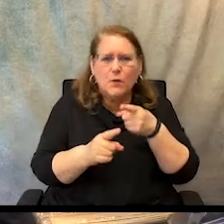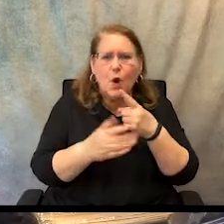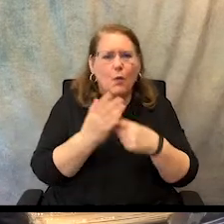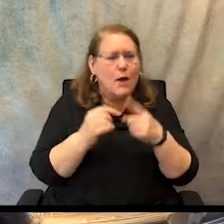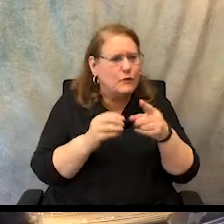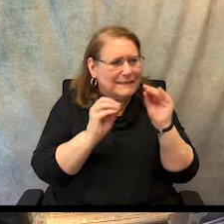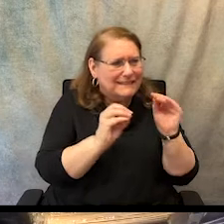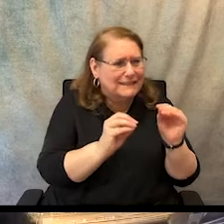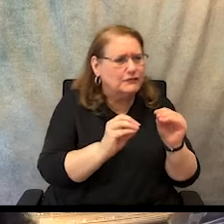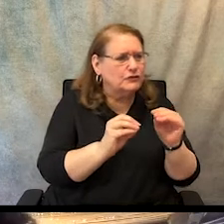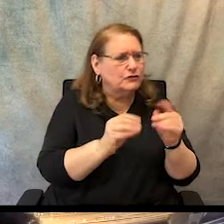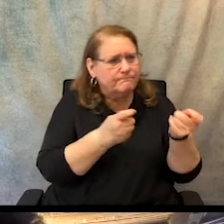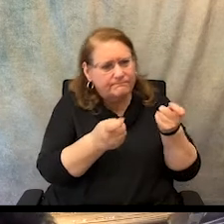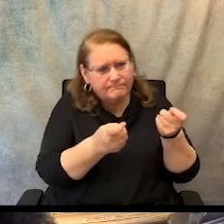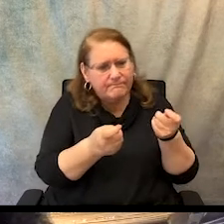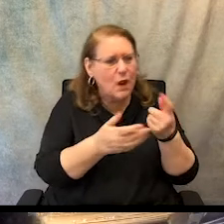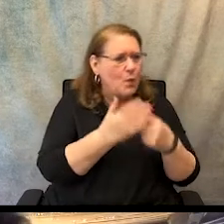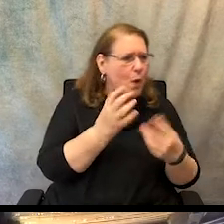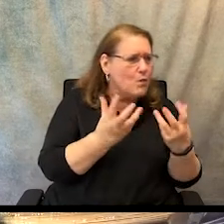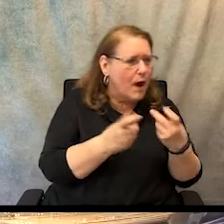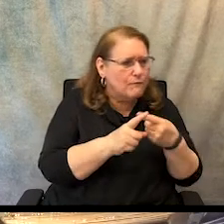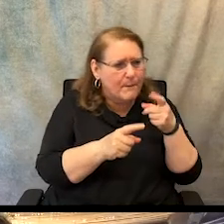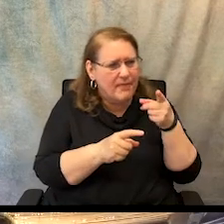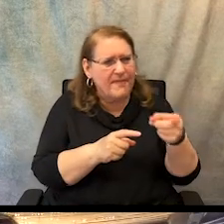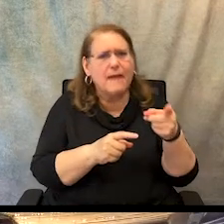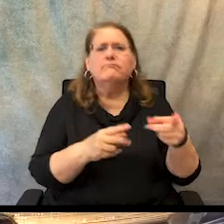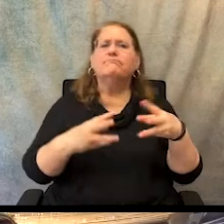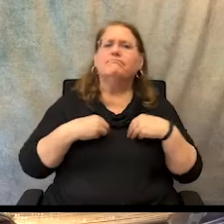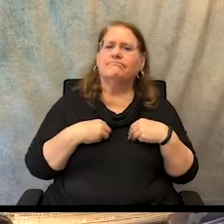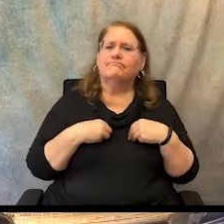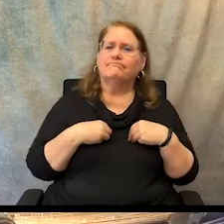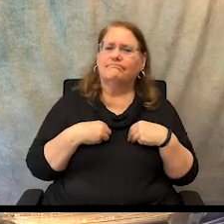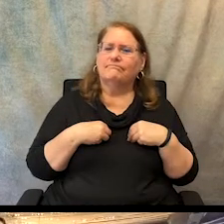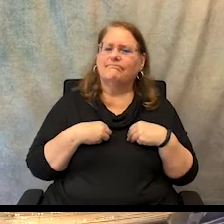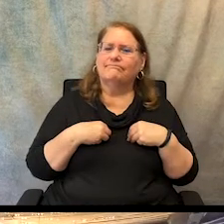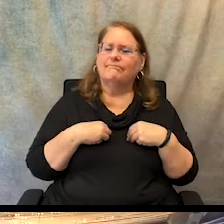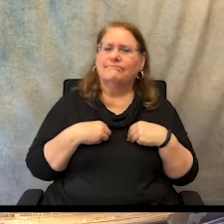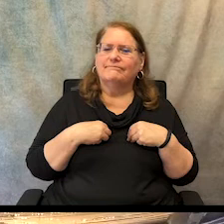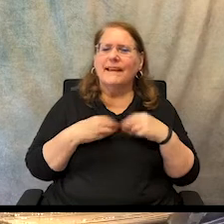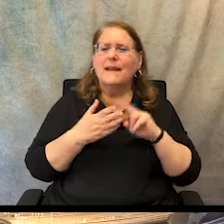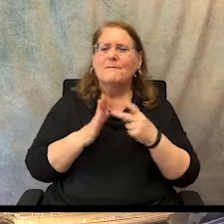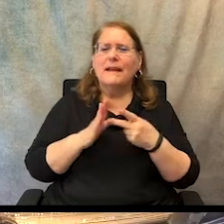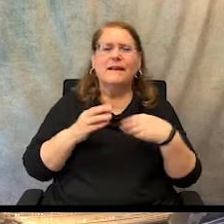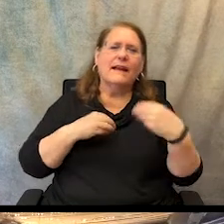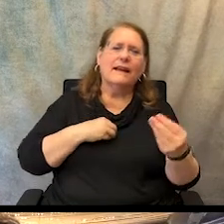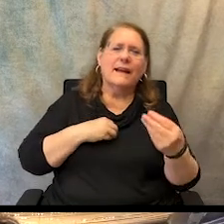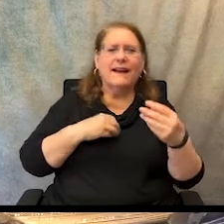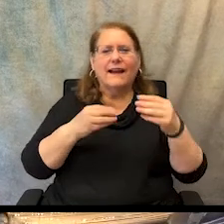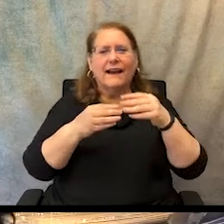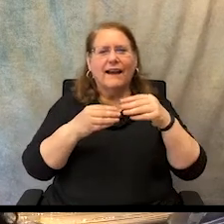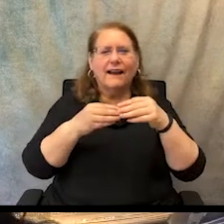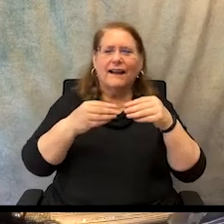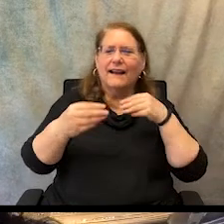what you are saying, what you are teaching them, how you what you want from them, you know. Then there is a kind of giving and taking,